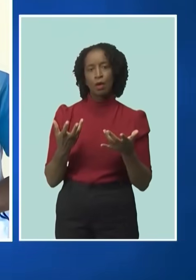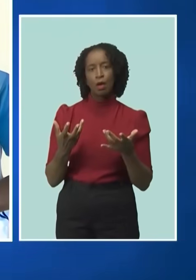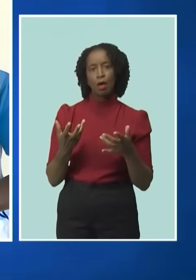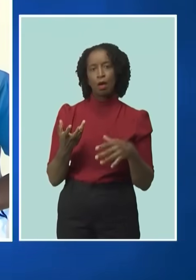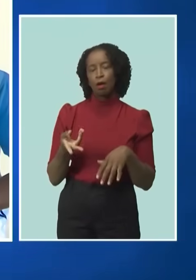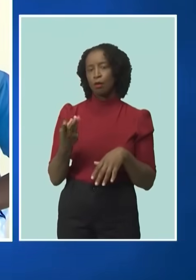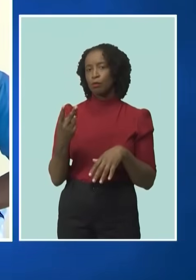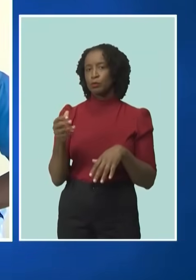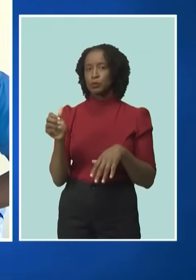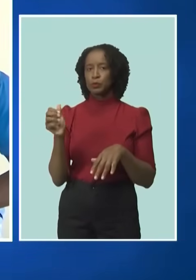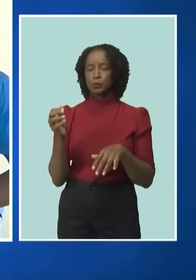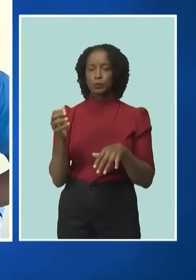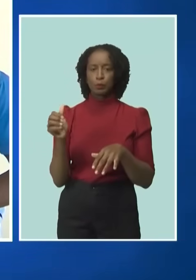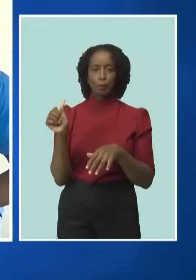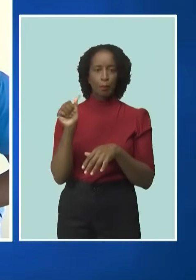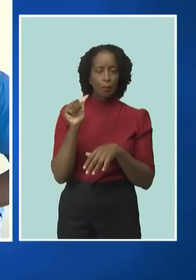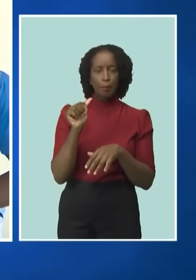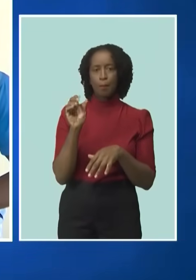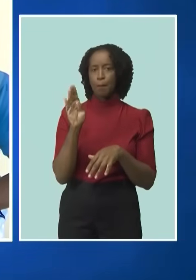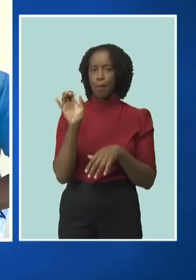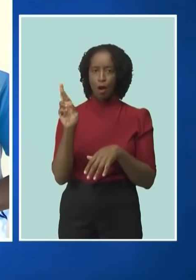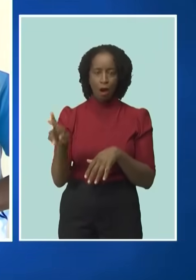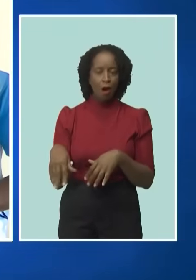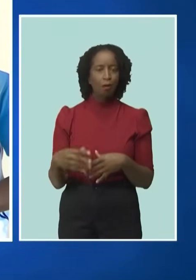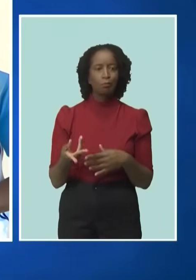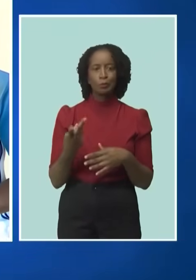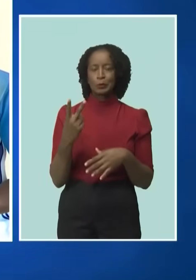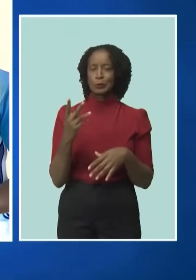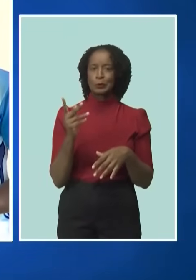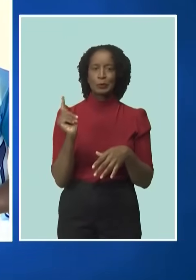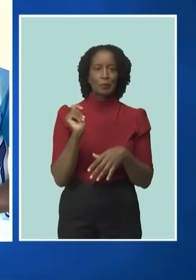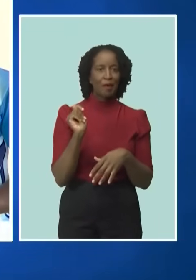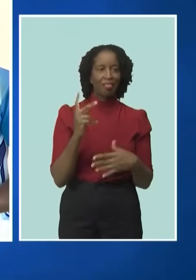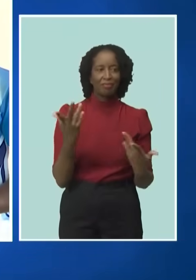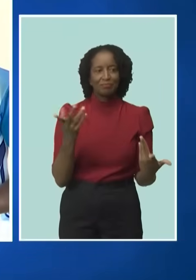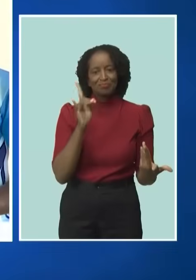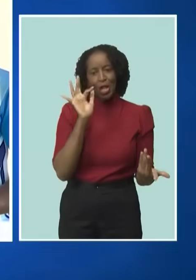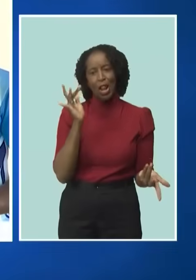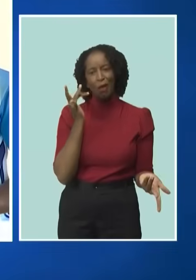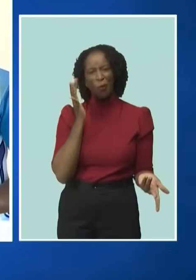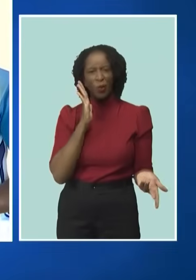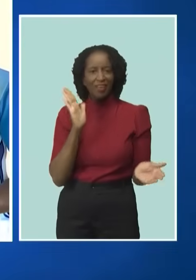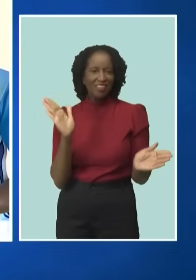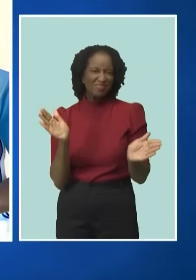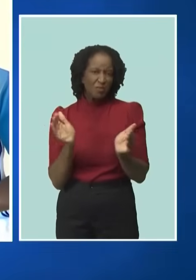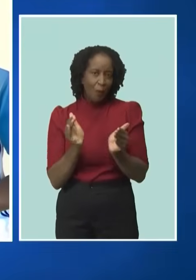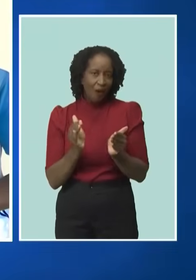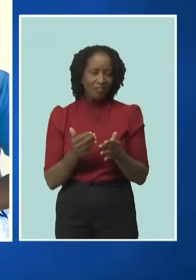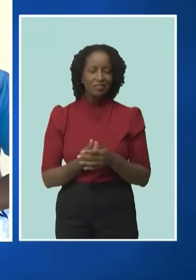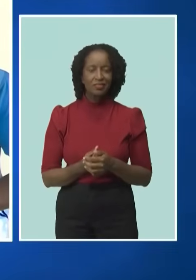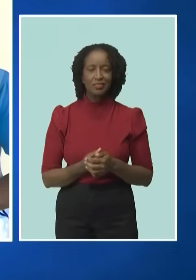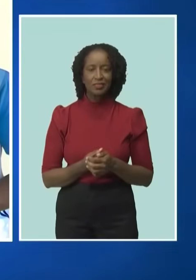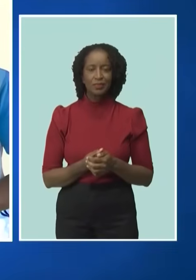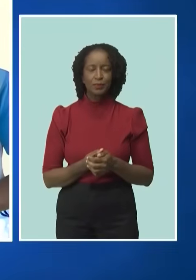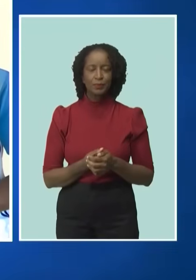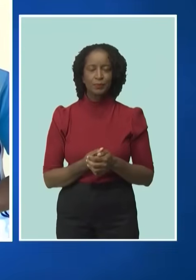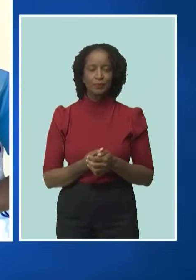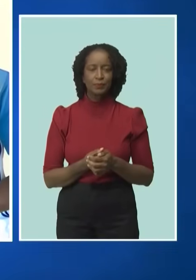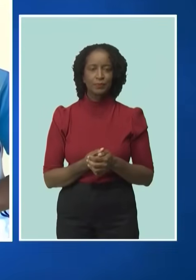We got 4 bathrooms, so it's like a floating hotel, mini hotel. So it could do